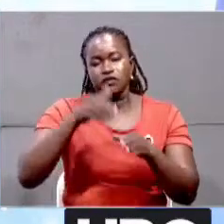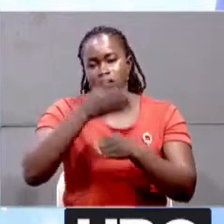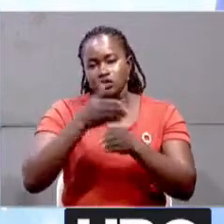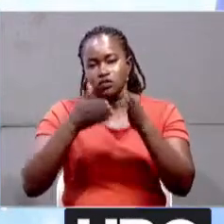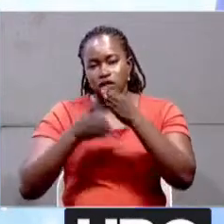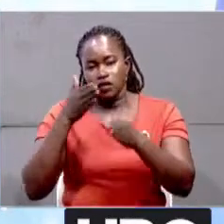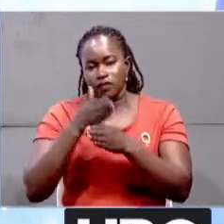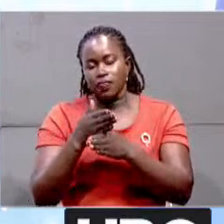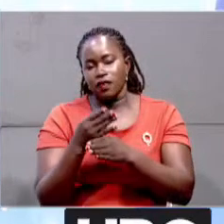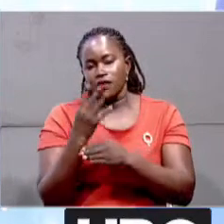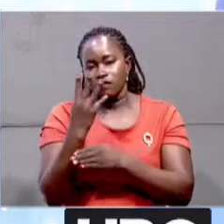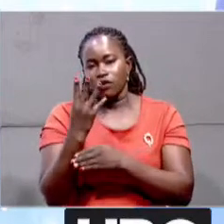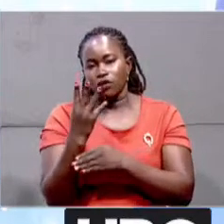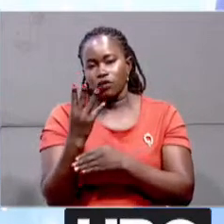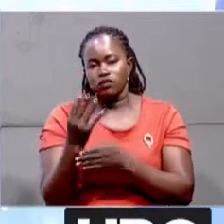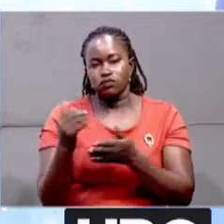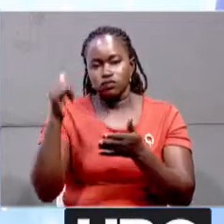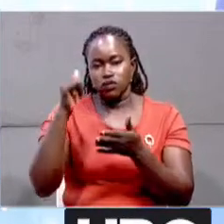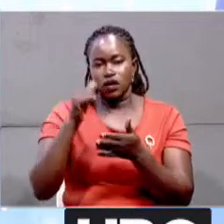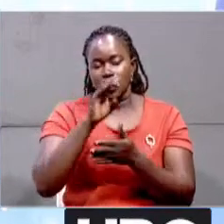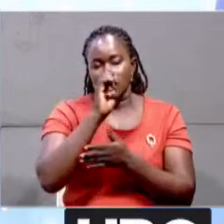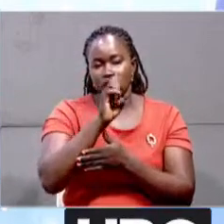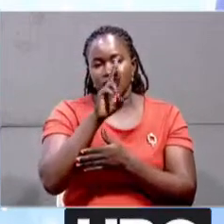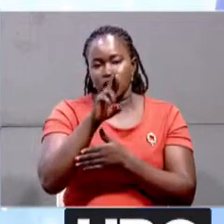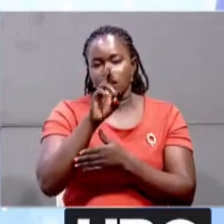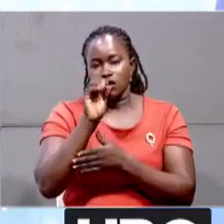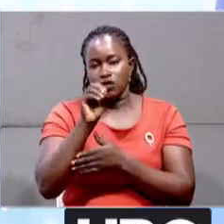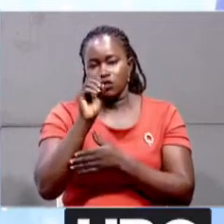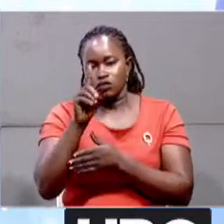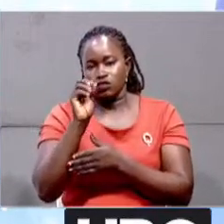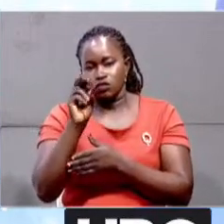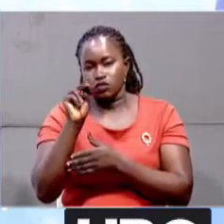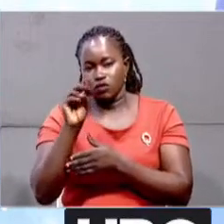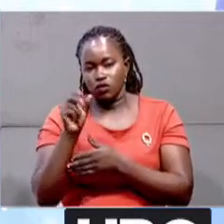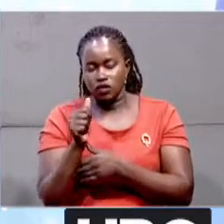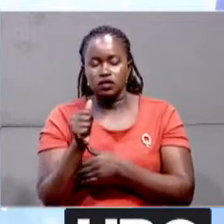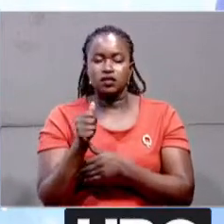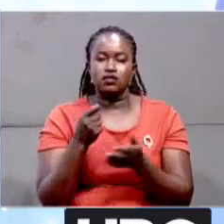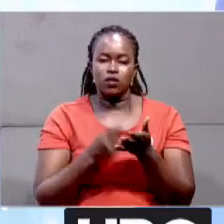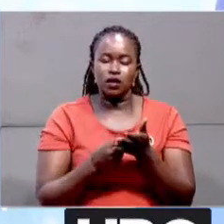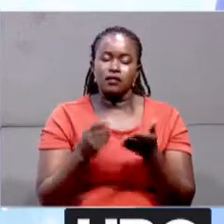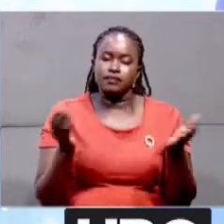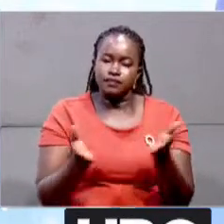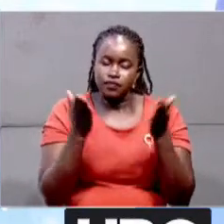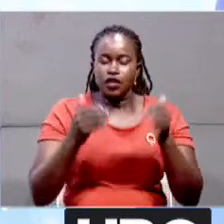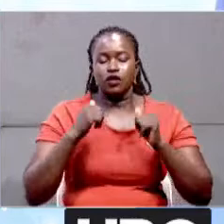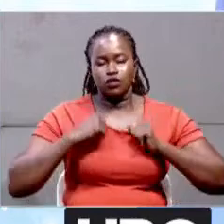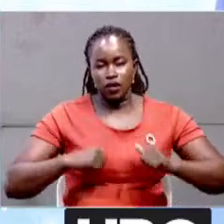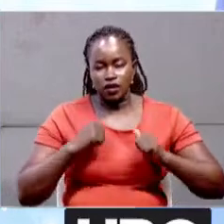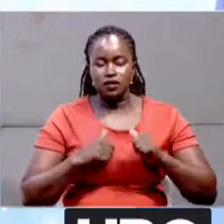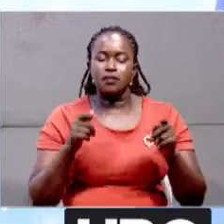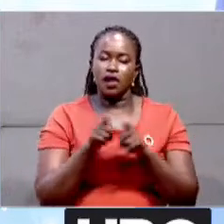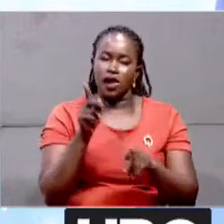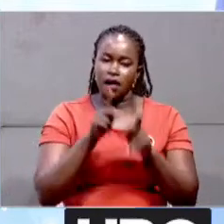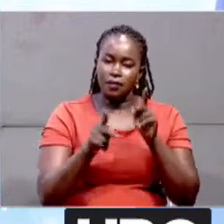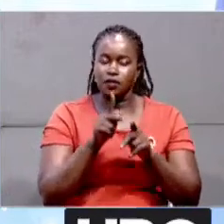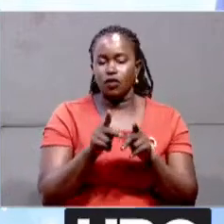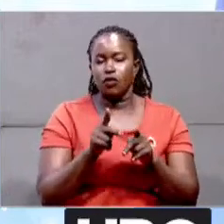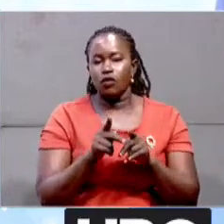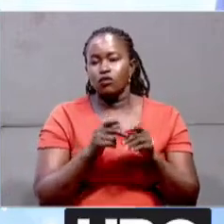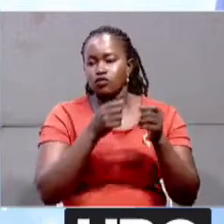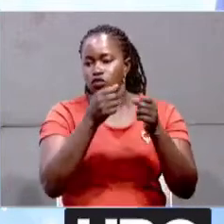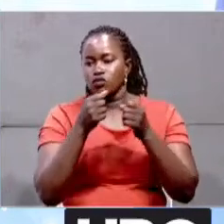4 aerodromes in Uganda. The move is aimed at strengthening Uganda's tourism potential with tourists' movement within the